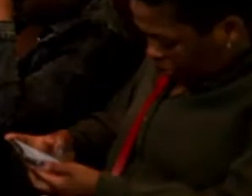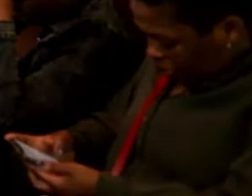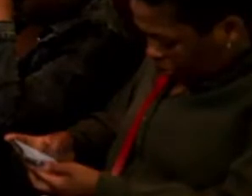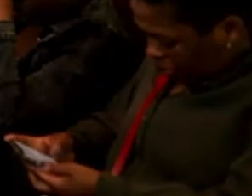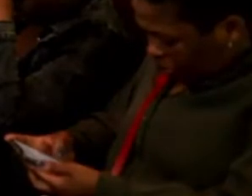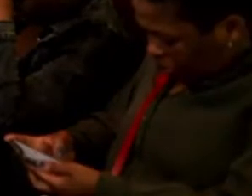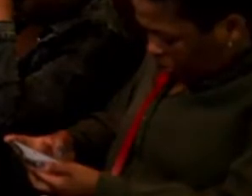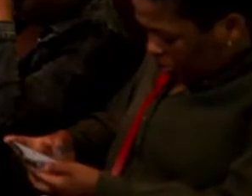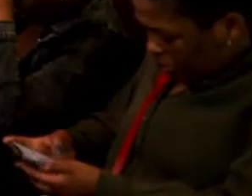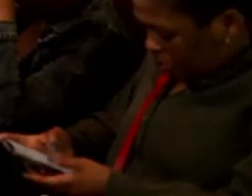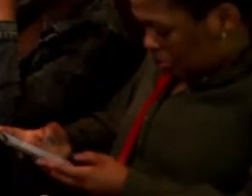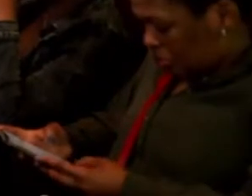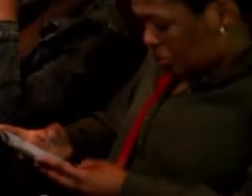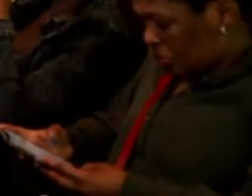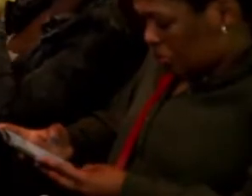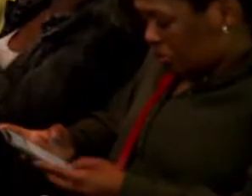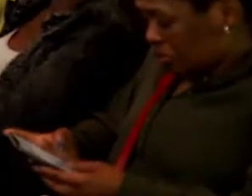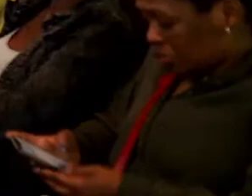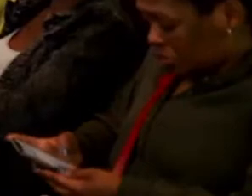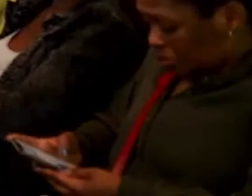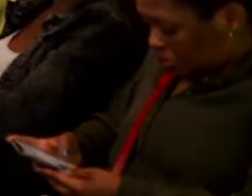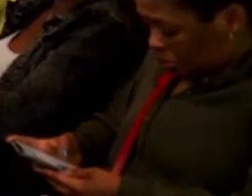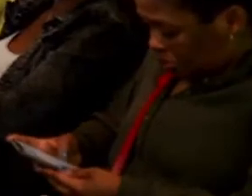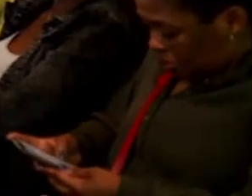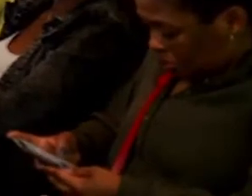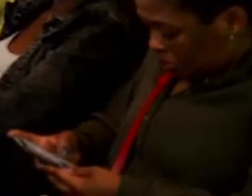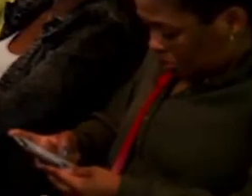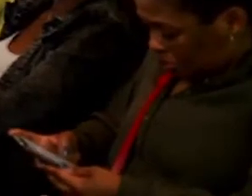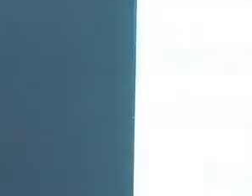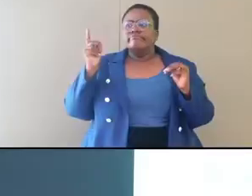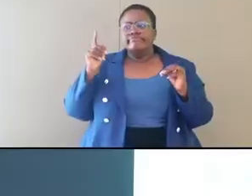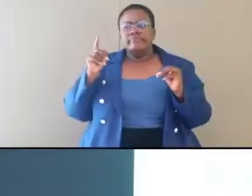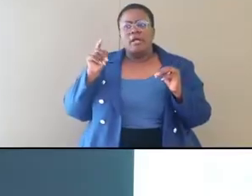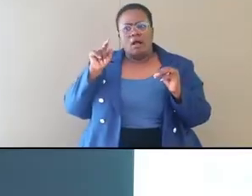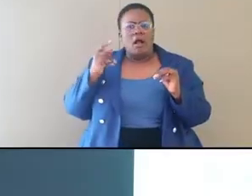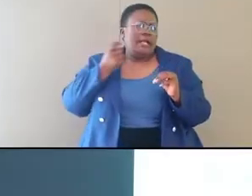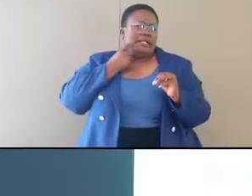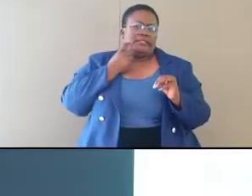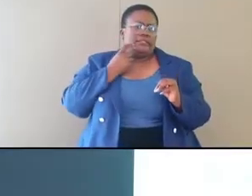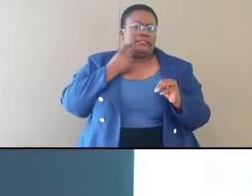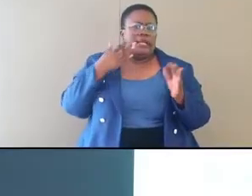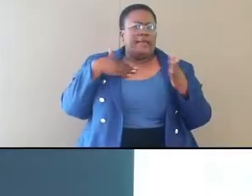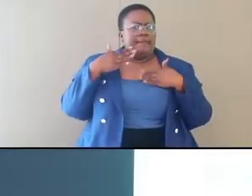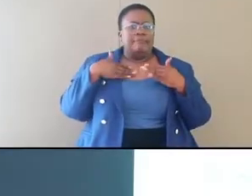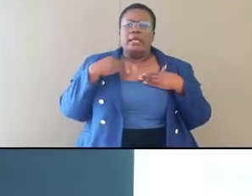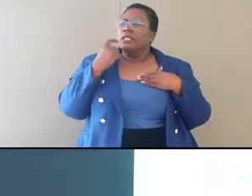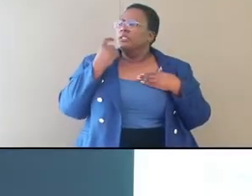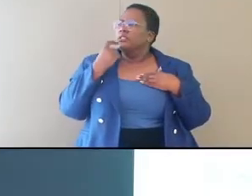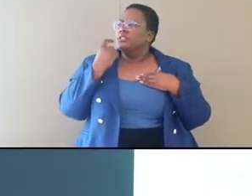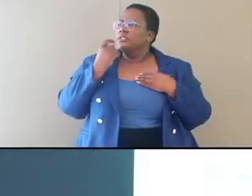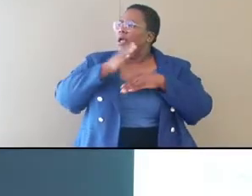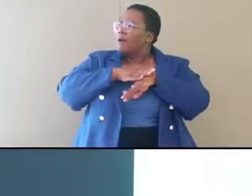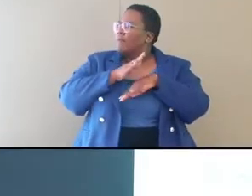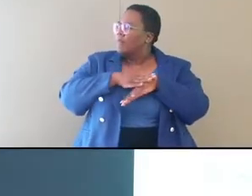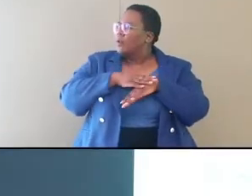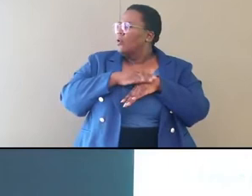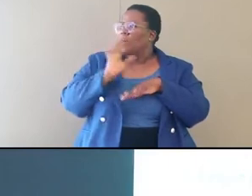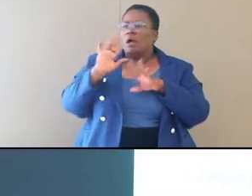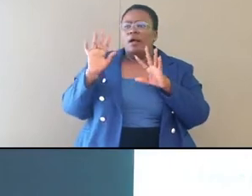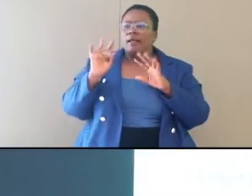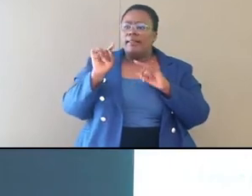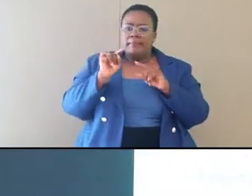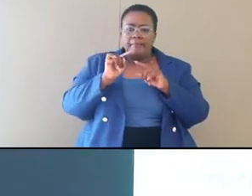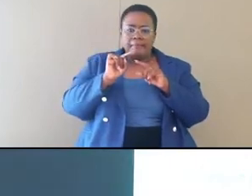And also this administrative ease is what makes it beautiful. No more personnel needed. It's a press of a button.